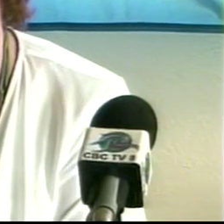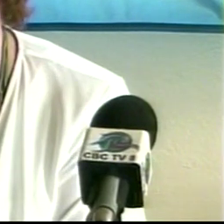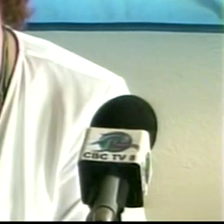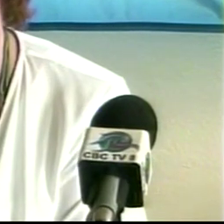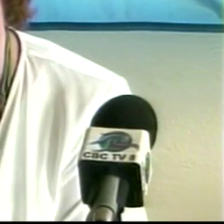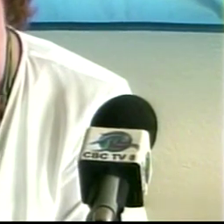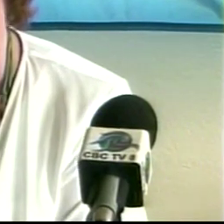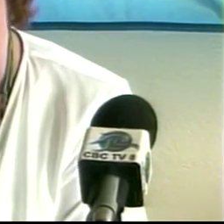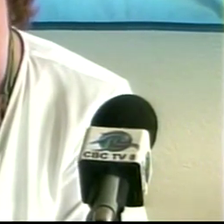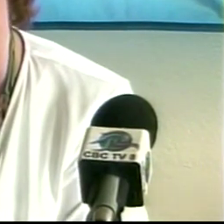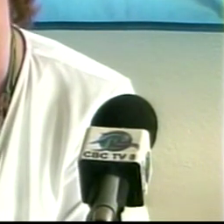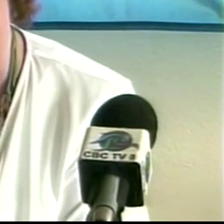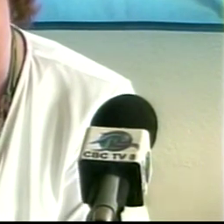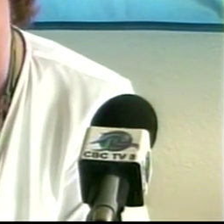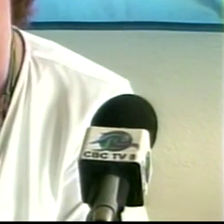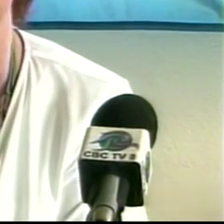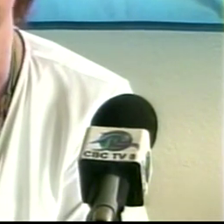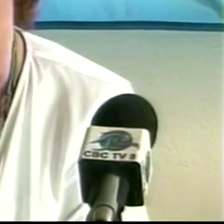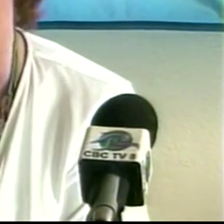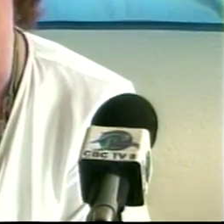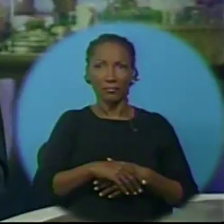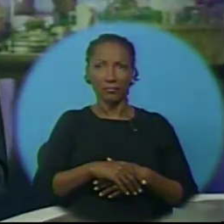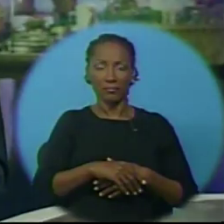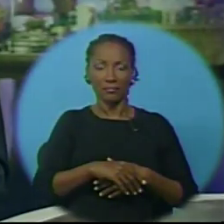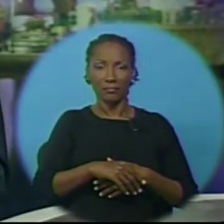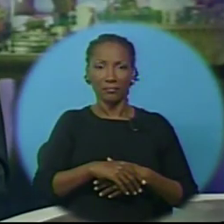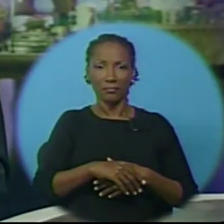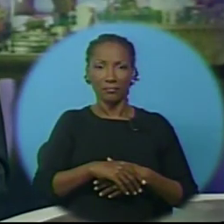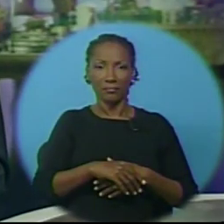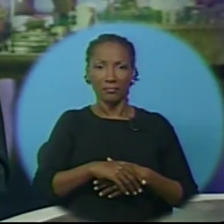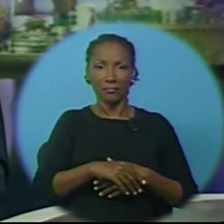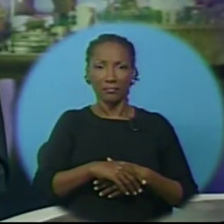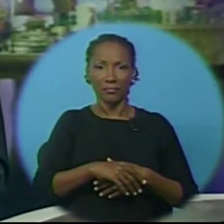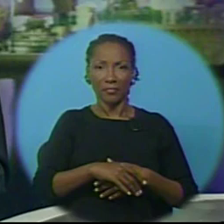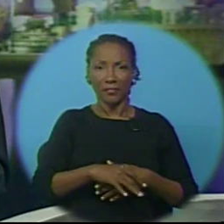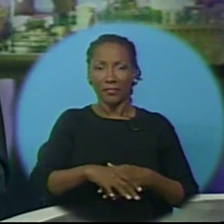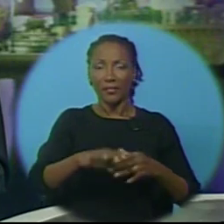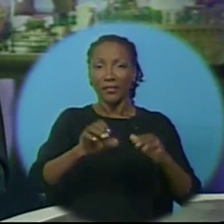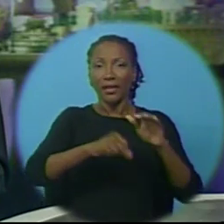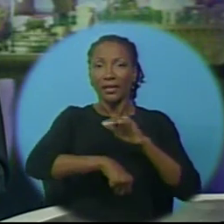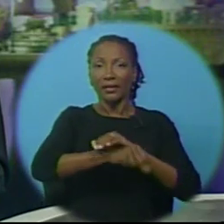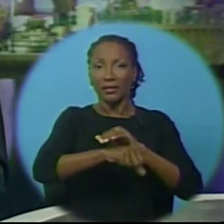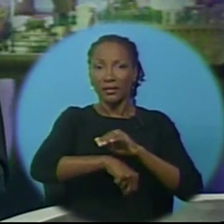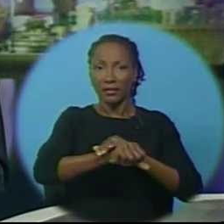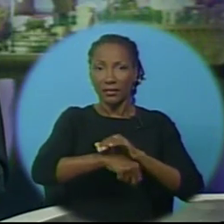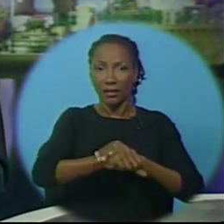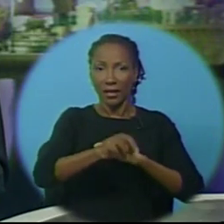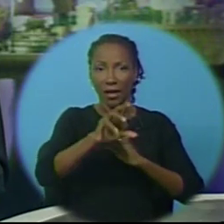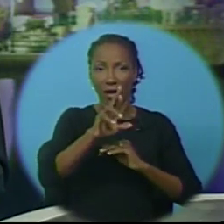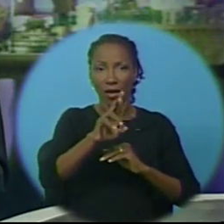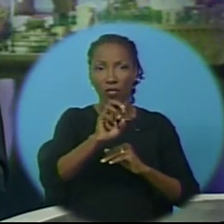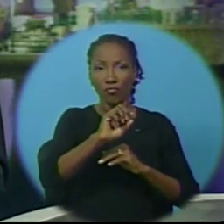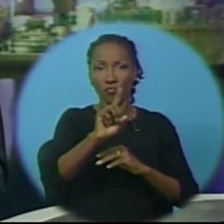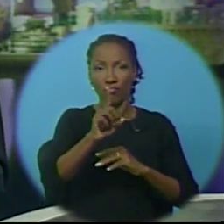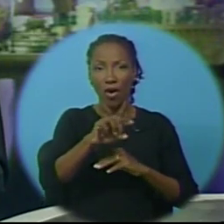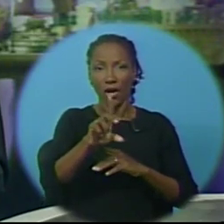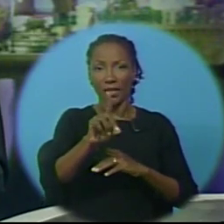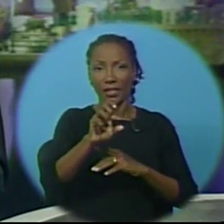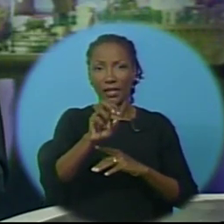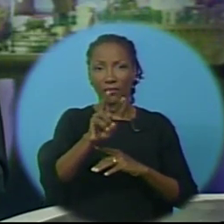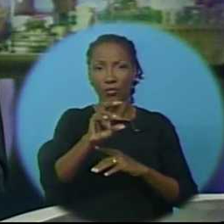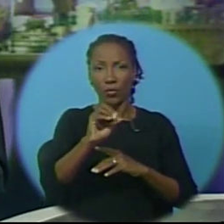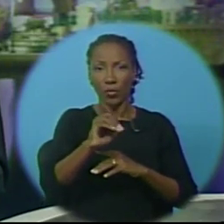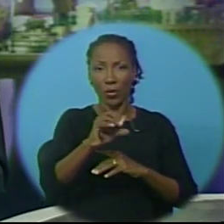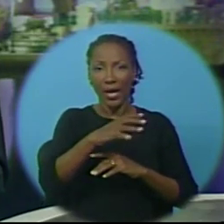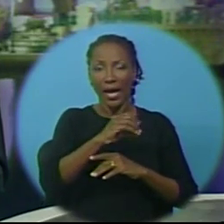development of the football facility at Wildy. Staying with football, title contenders Rendezvous tasted victory while Bredens